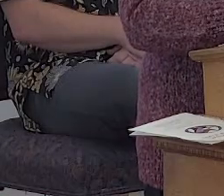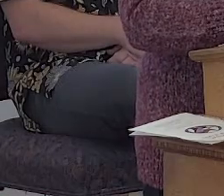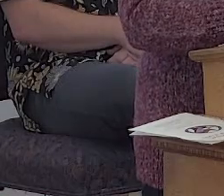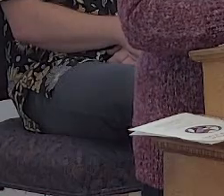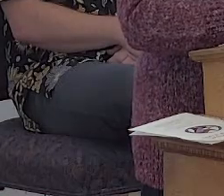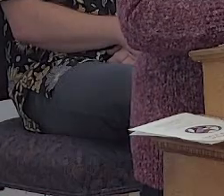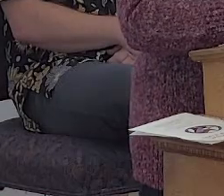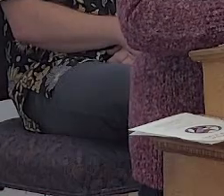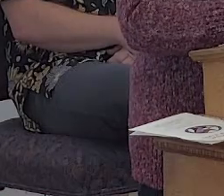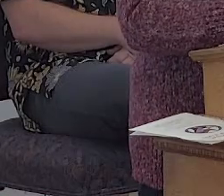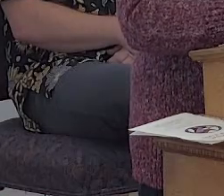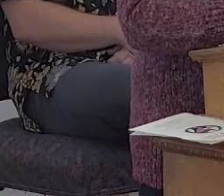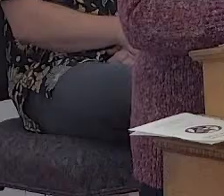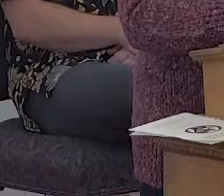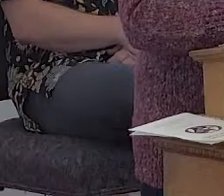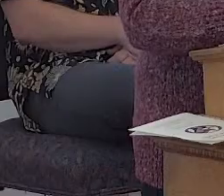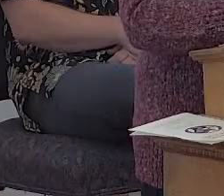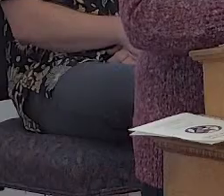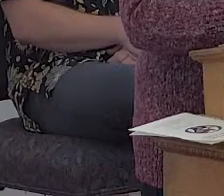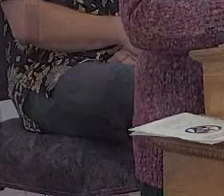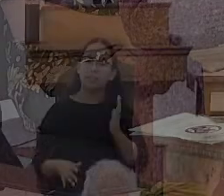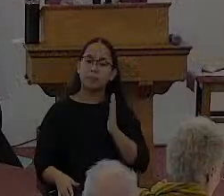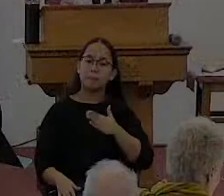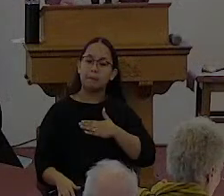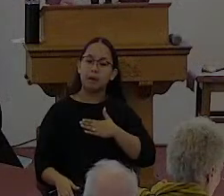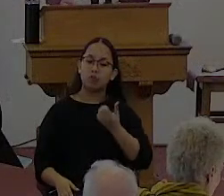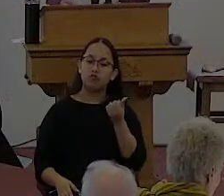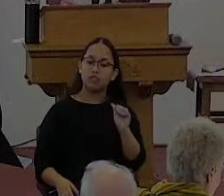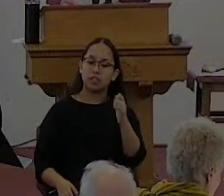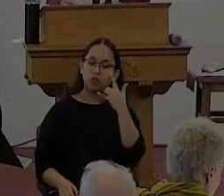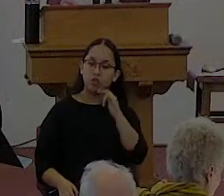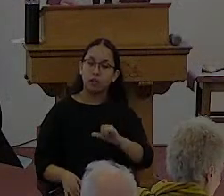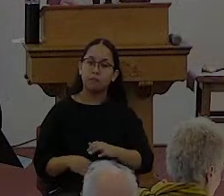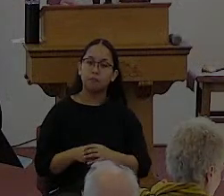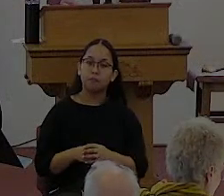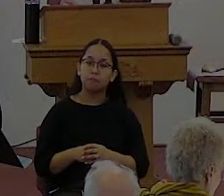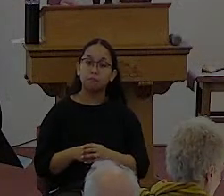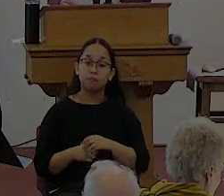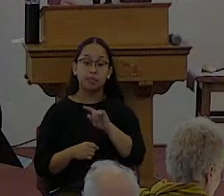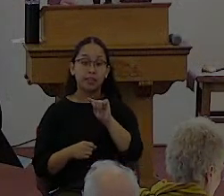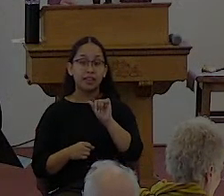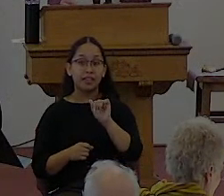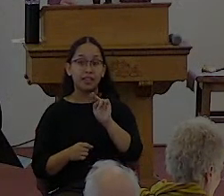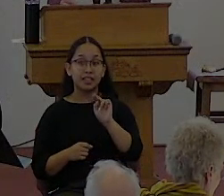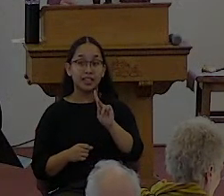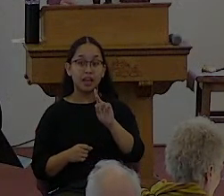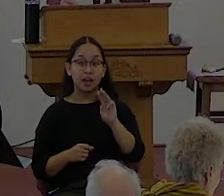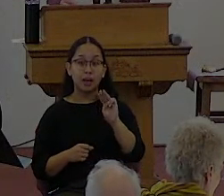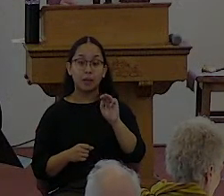our resistance will take. Tank Man stood.